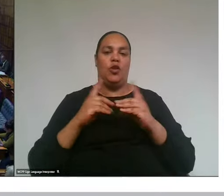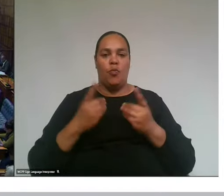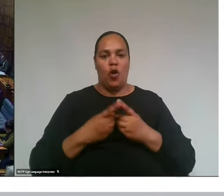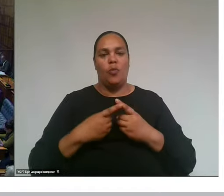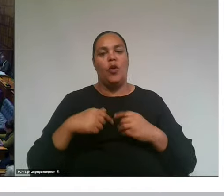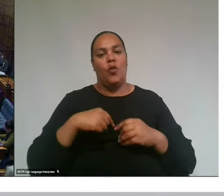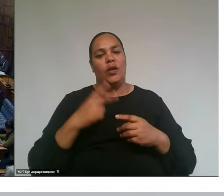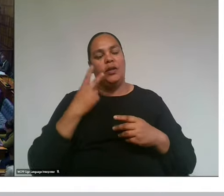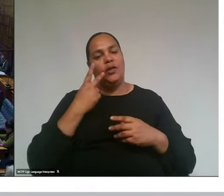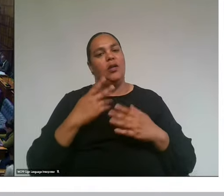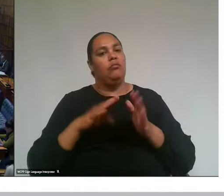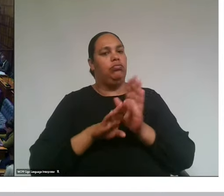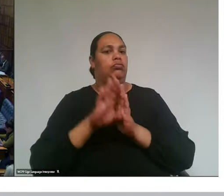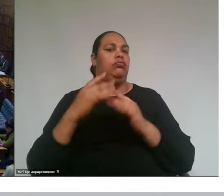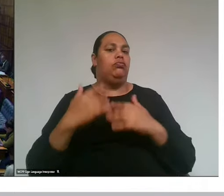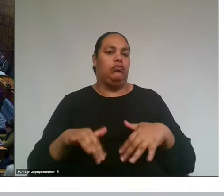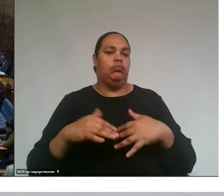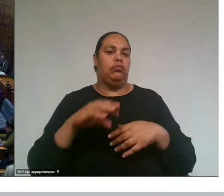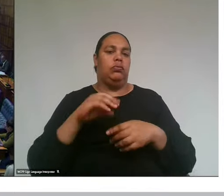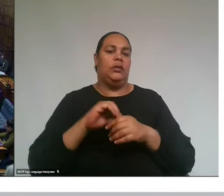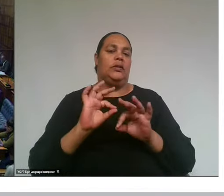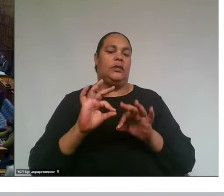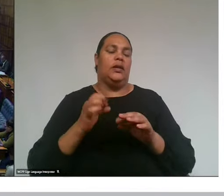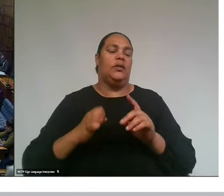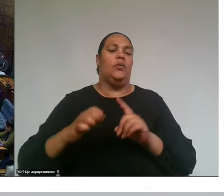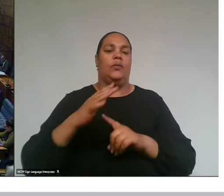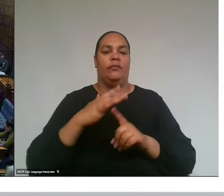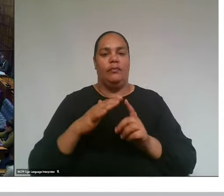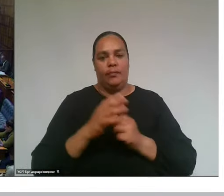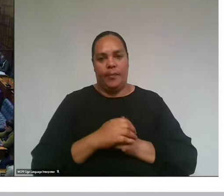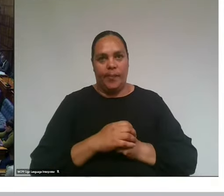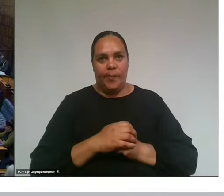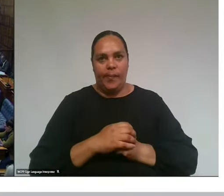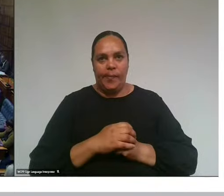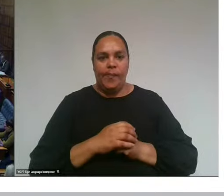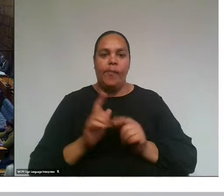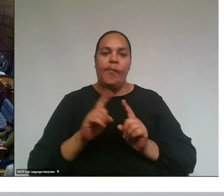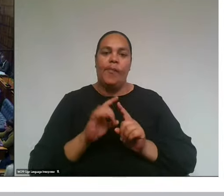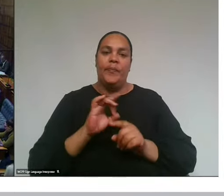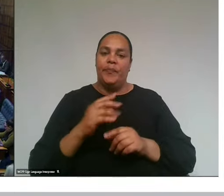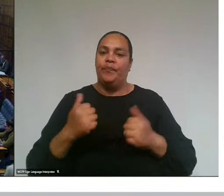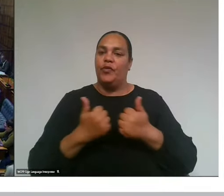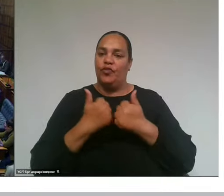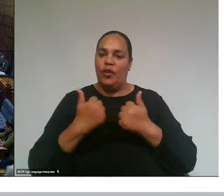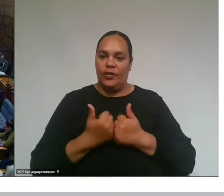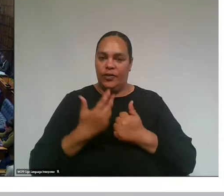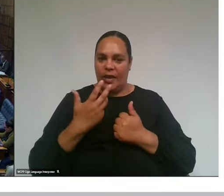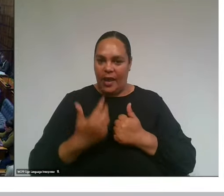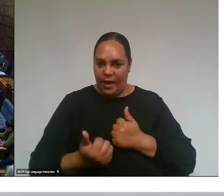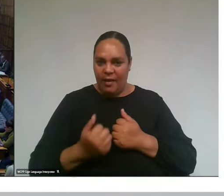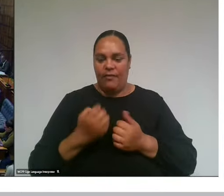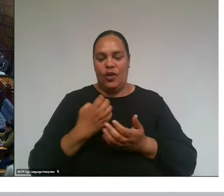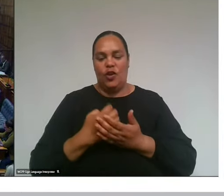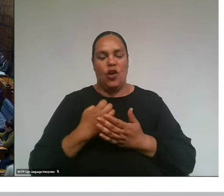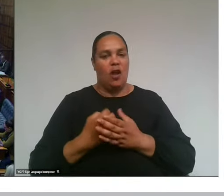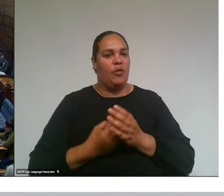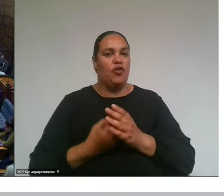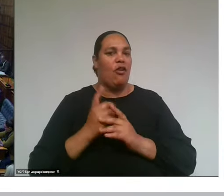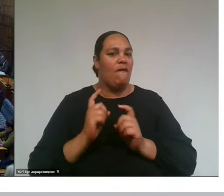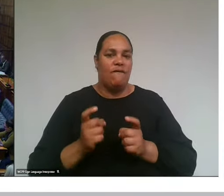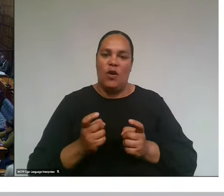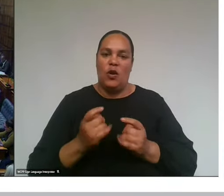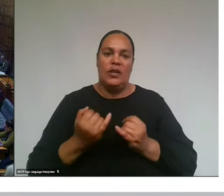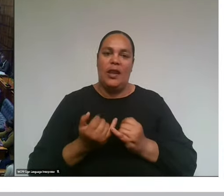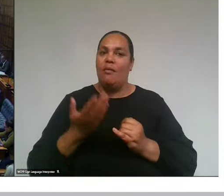really seen some great Improvement in that in that in that regard we still have challenges going ahead the economy is not growing as fast as it